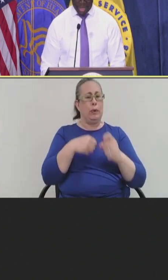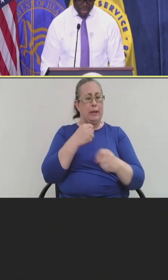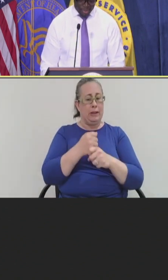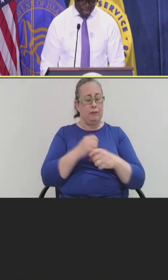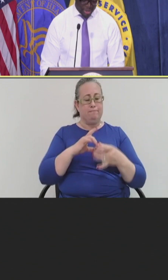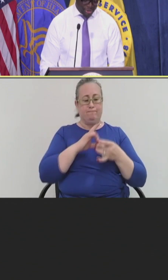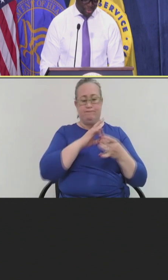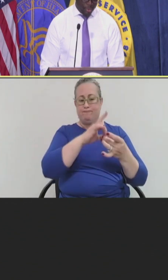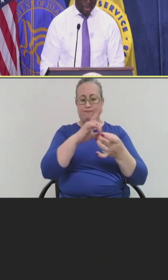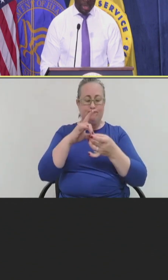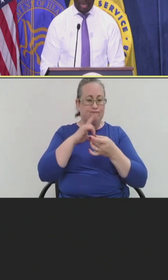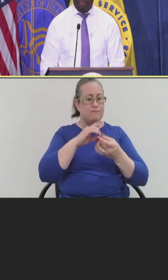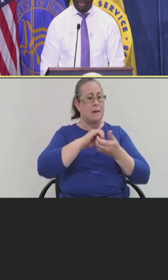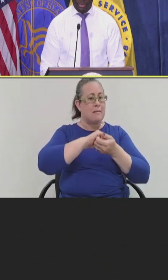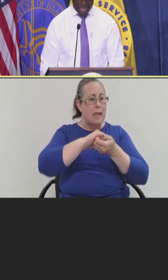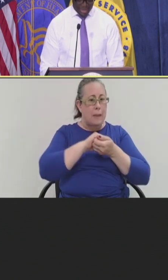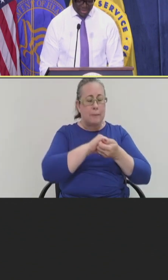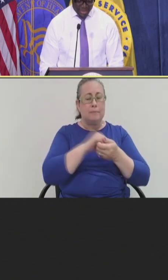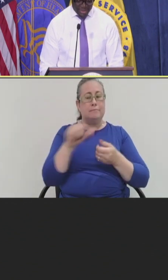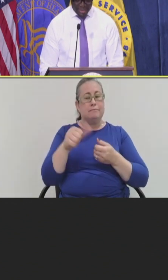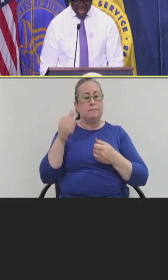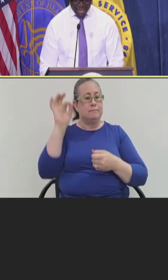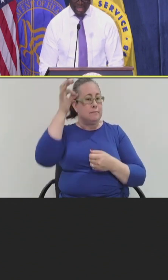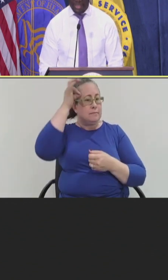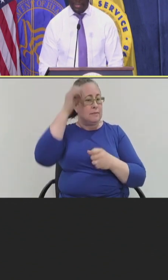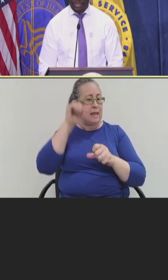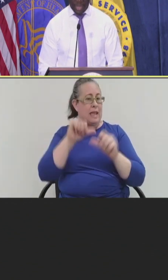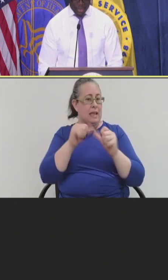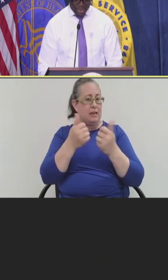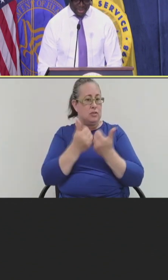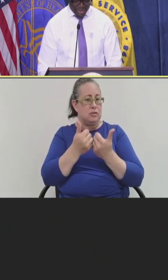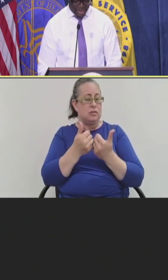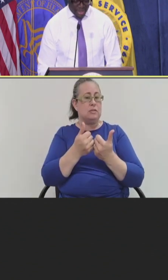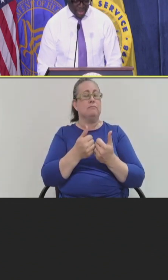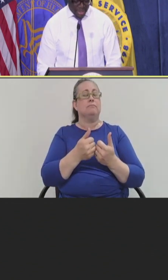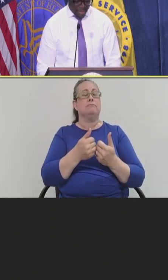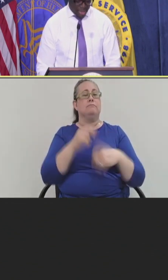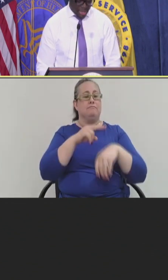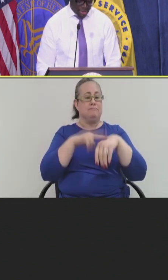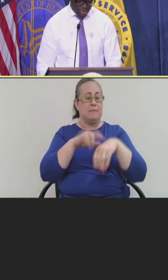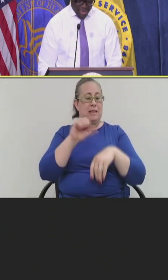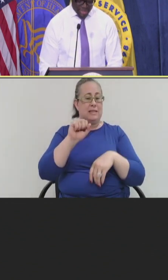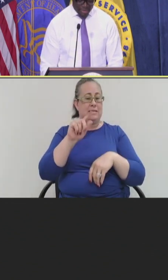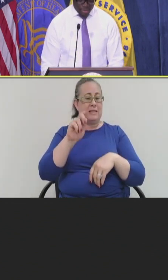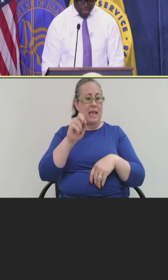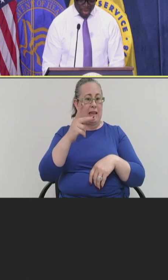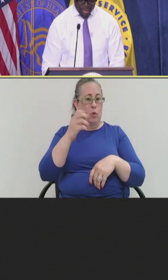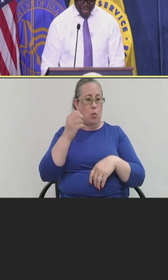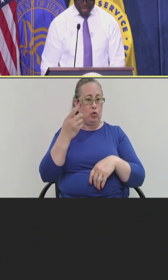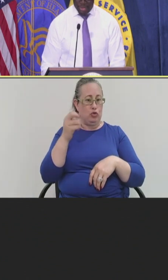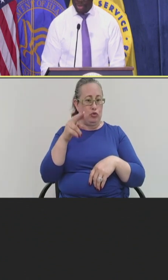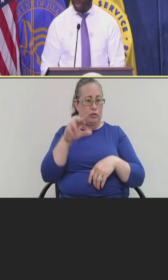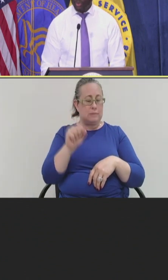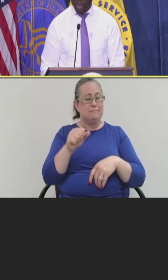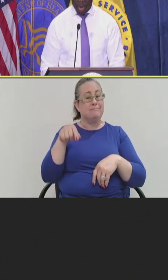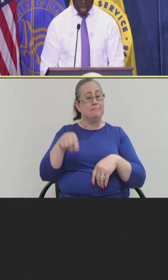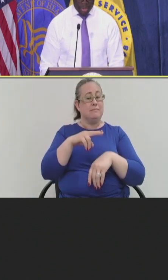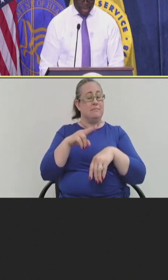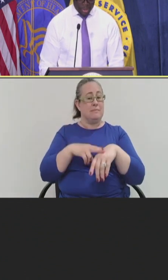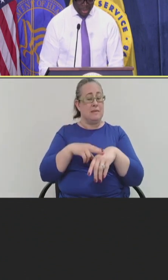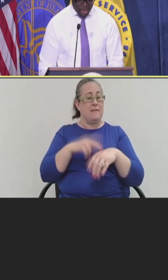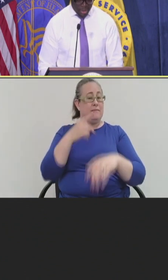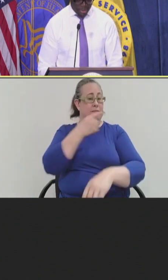and collaboration with other federal agencies, external stakeholders, the National Vaccine Program has continued to